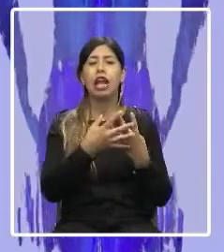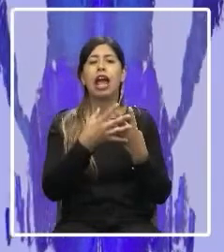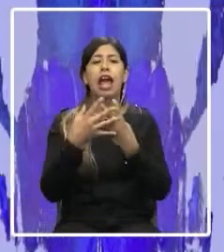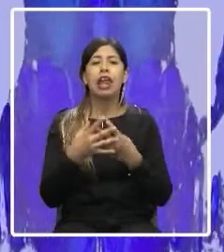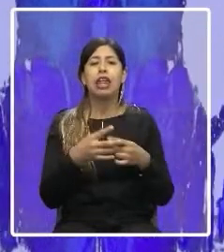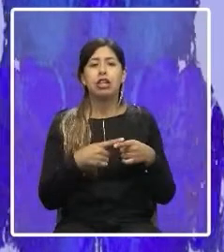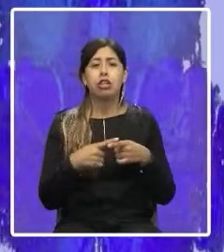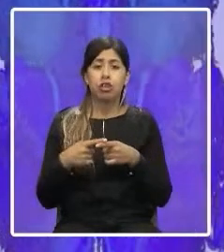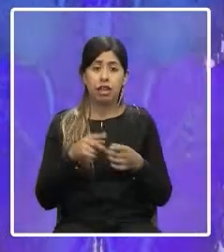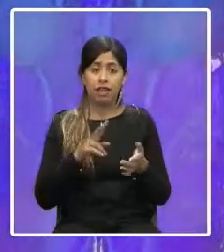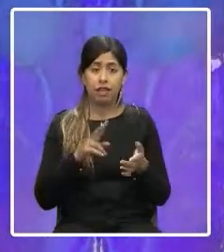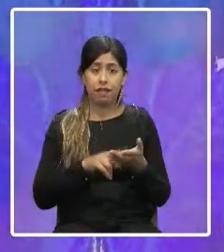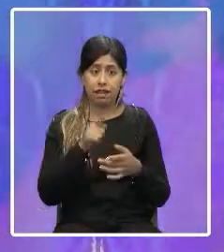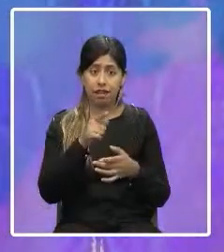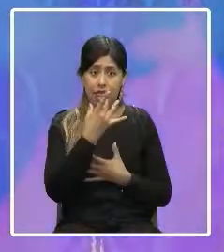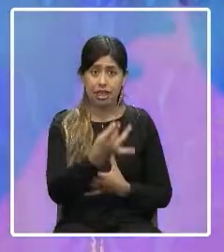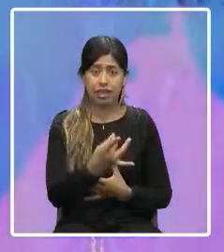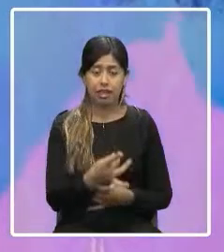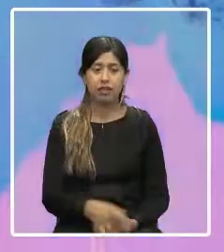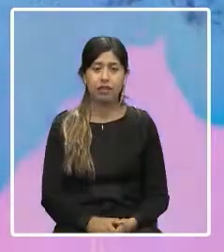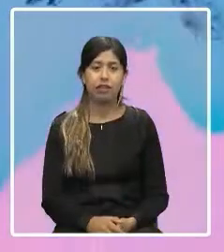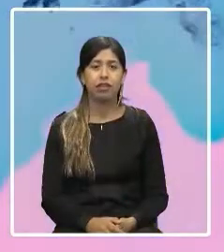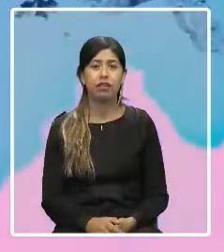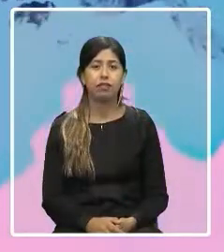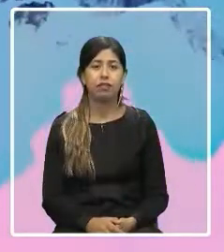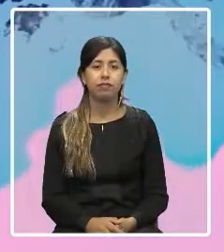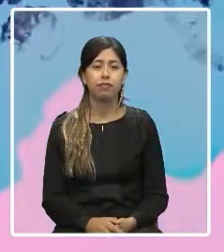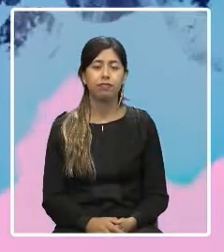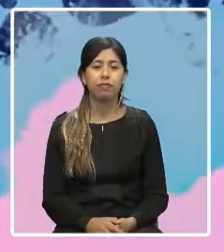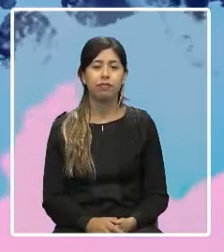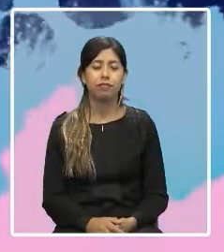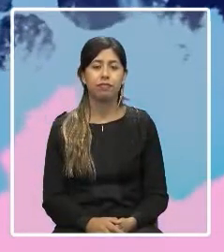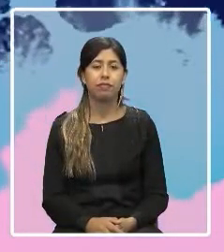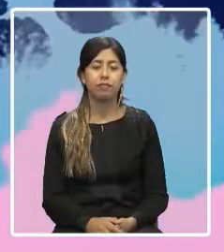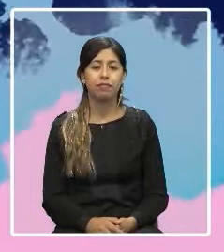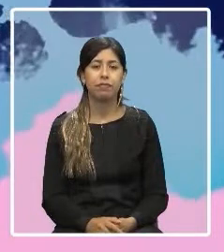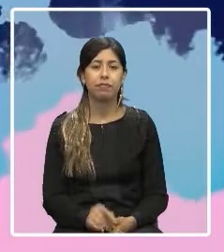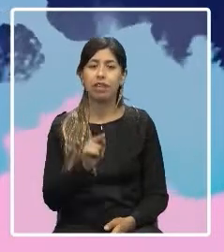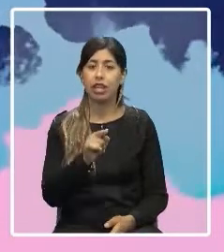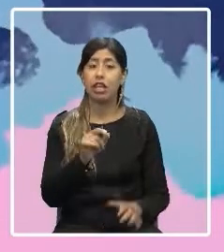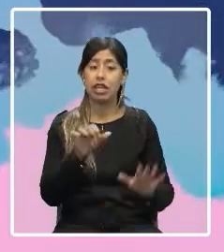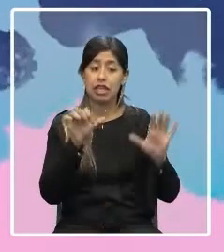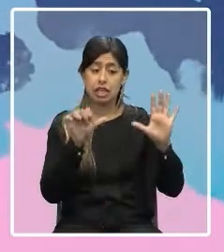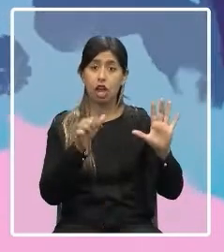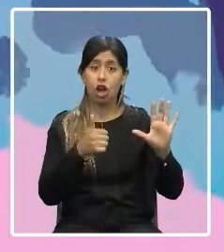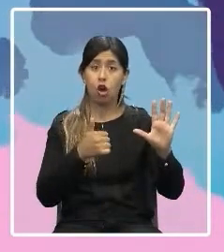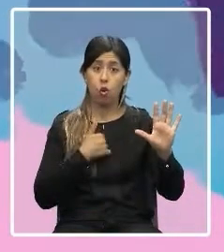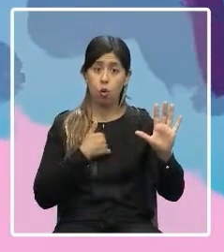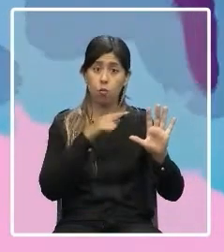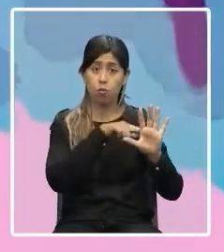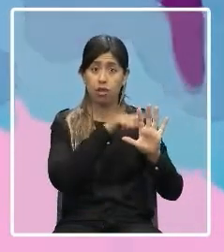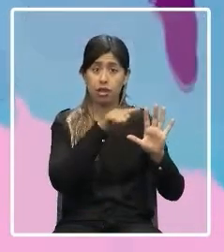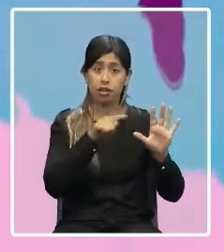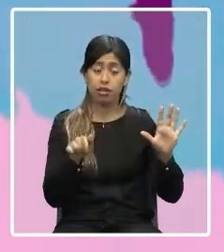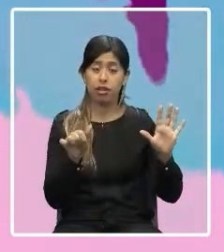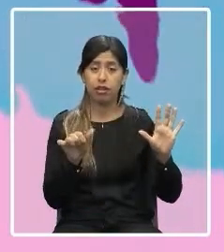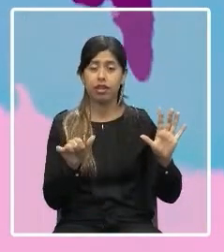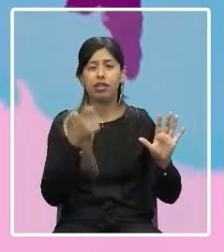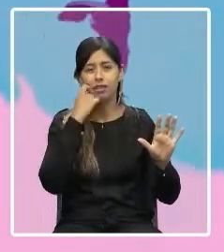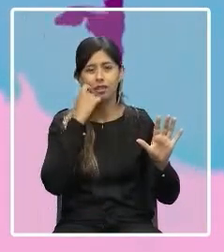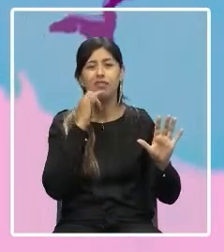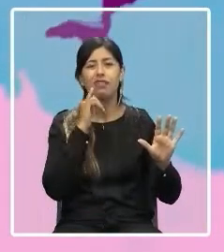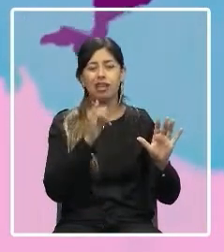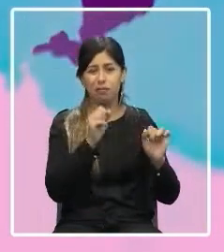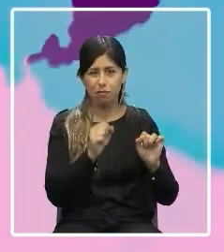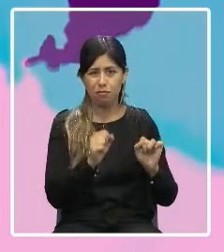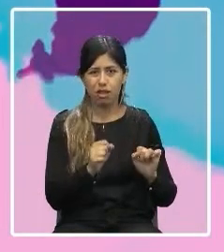6 components to be there for an individual who was suffering from social media addiction. So the first component is salience, and this would mean